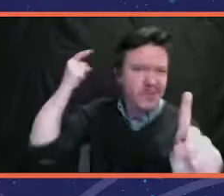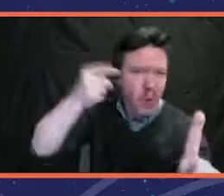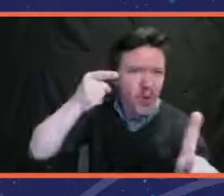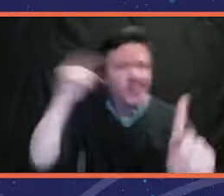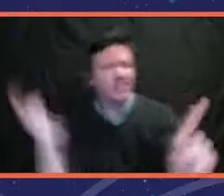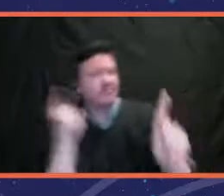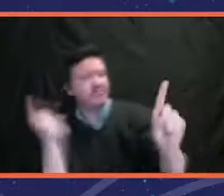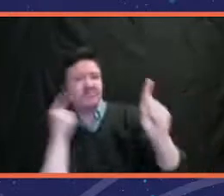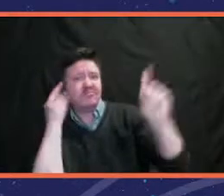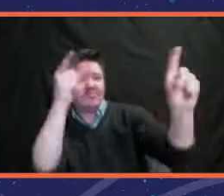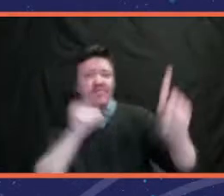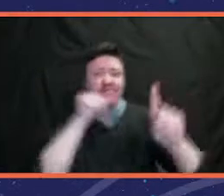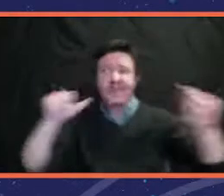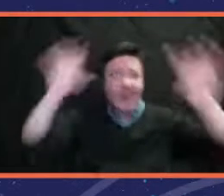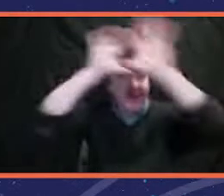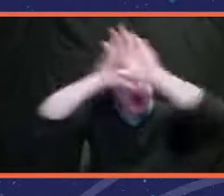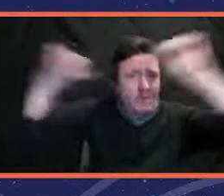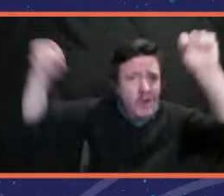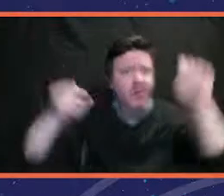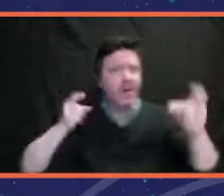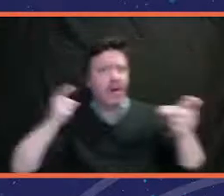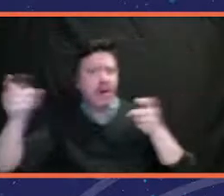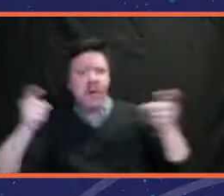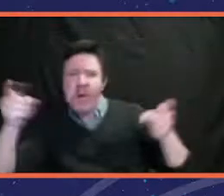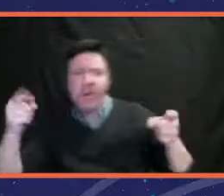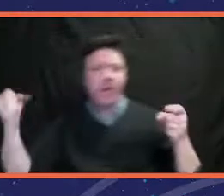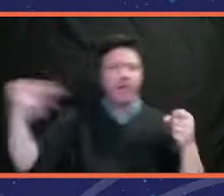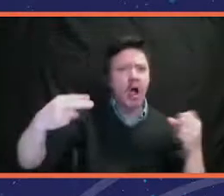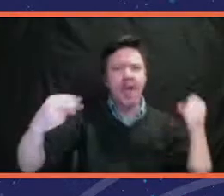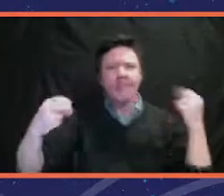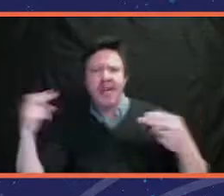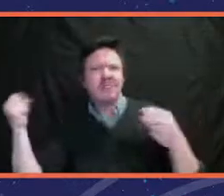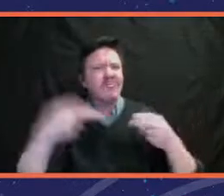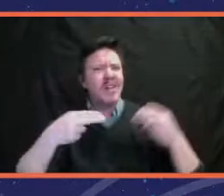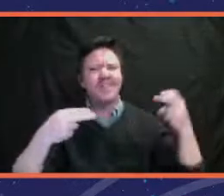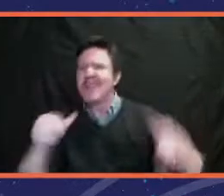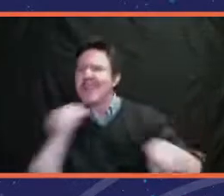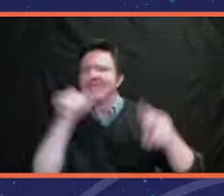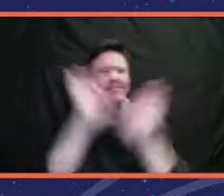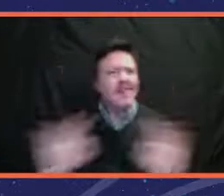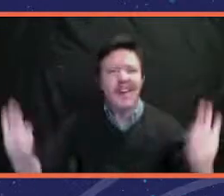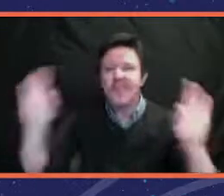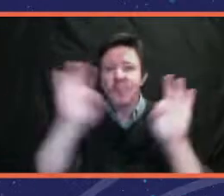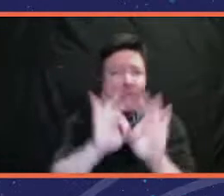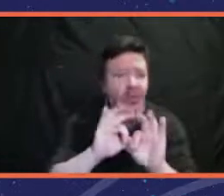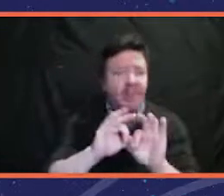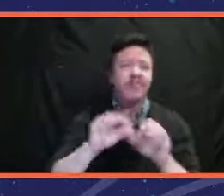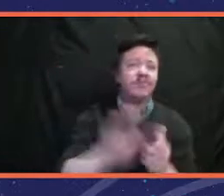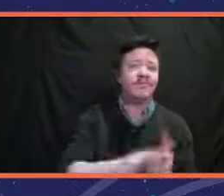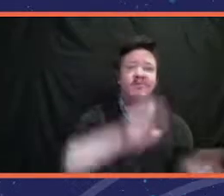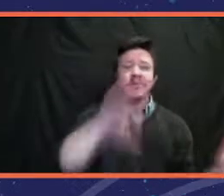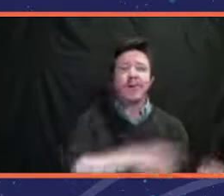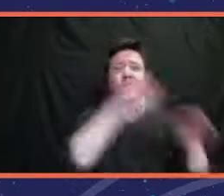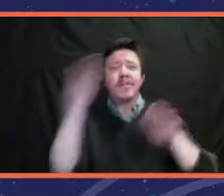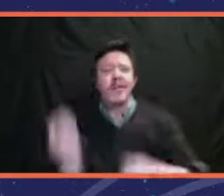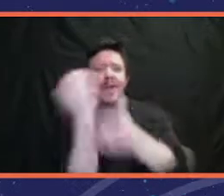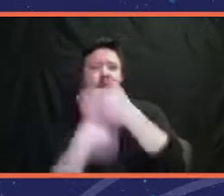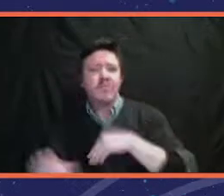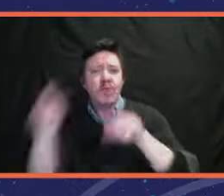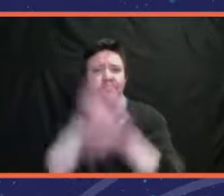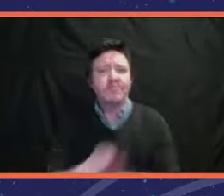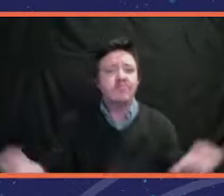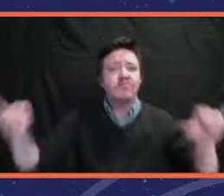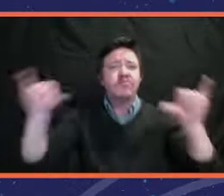Biden. Versus Trump, it's about me and you. Life or death, what we facing. Death and birth, same, we've been placing. Only one